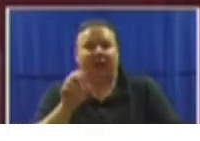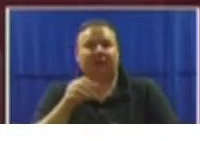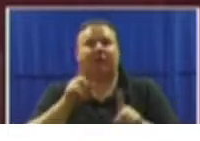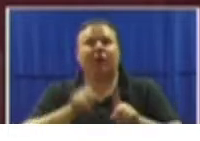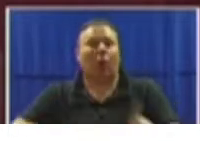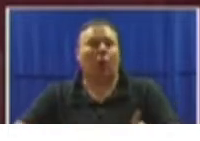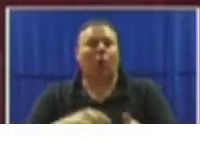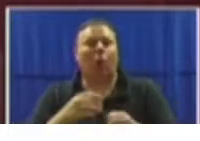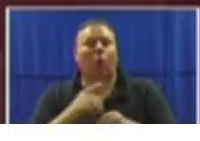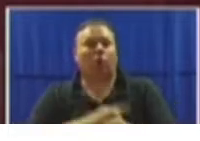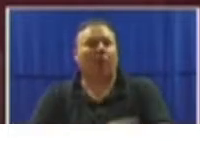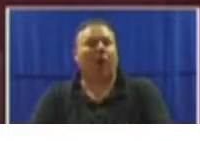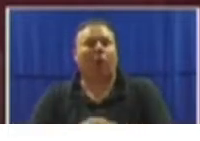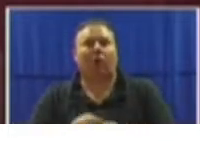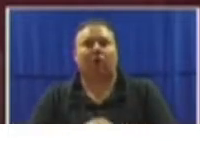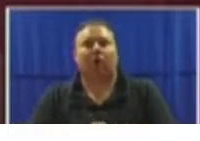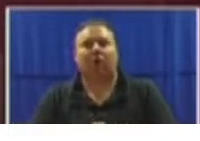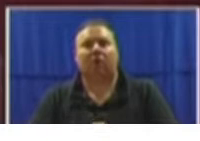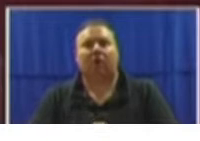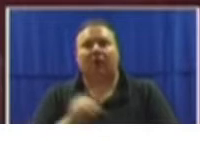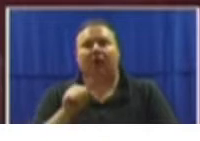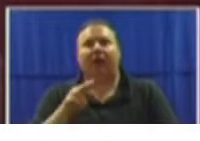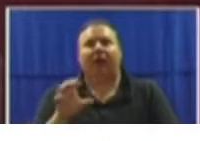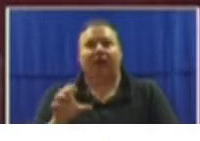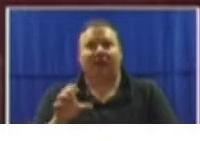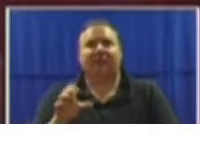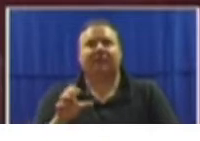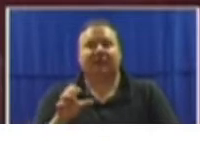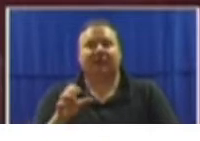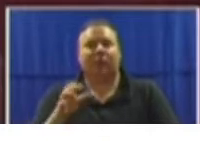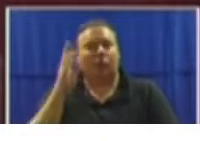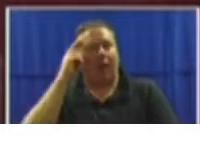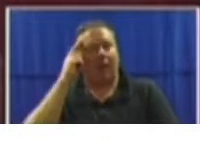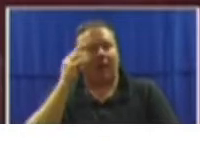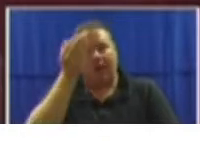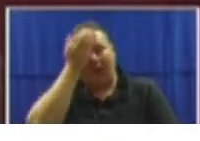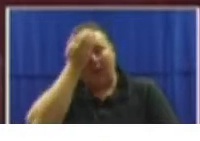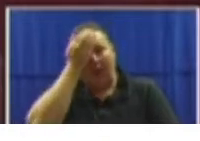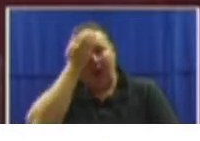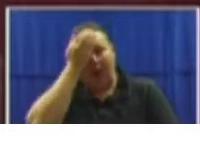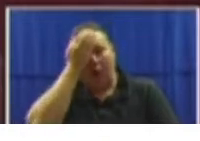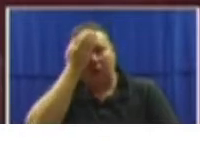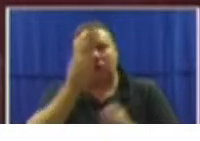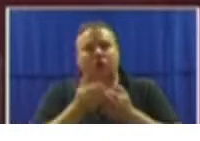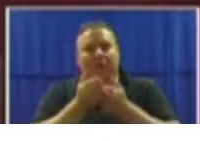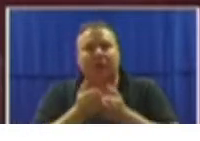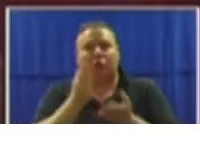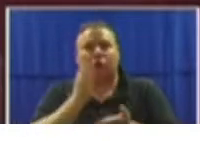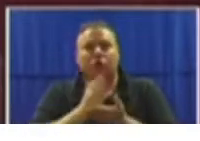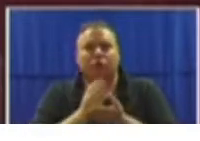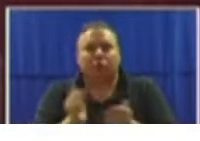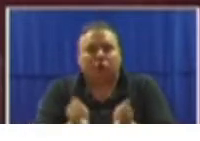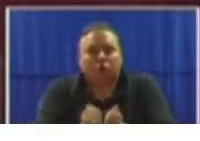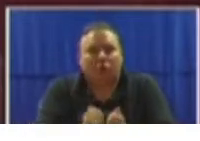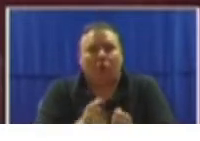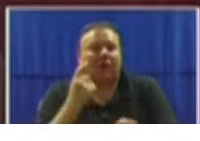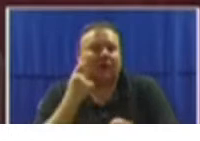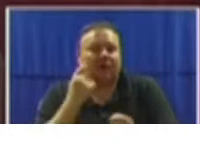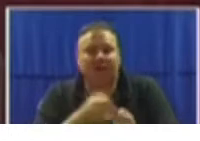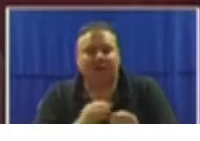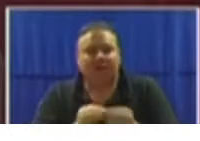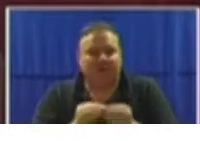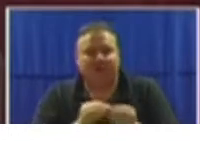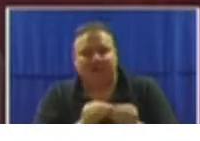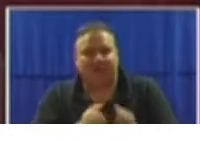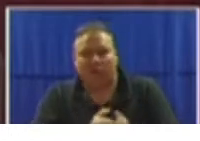The ANC reminds me of a pirate ship. A pirate ship should be small, easy to careen and repair, but with a